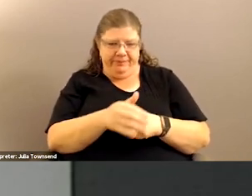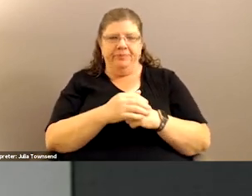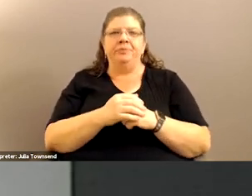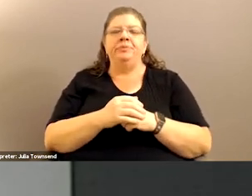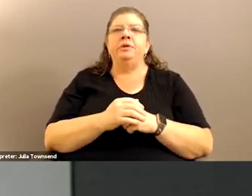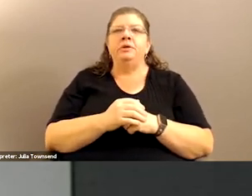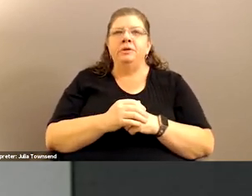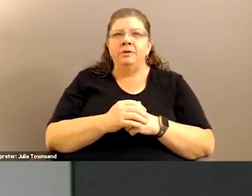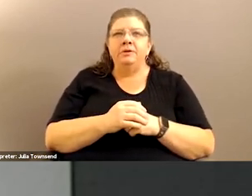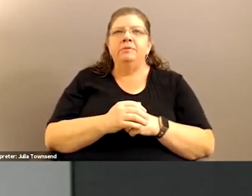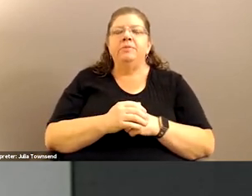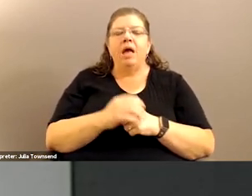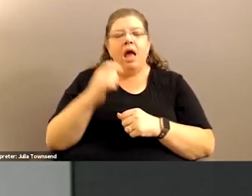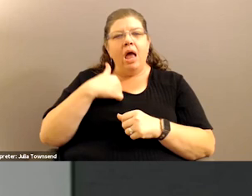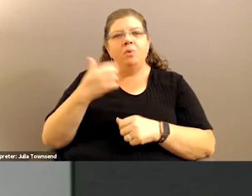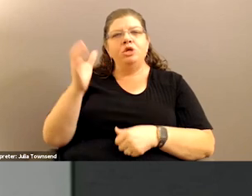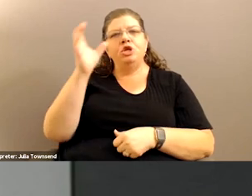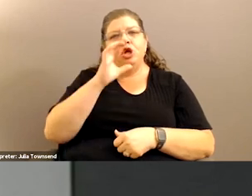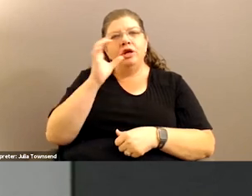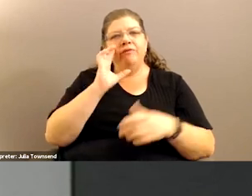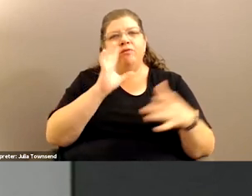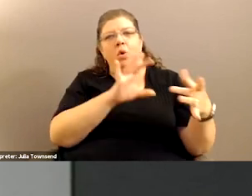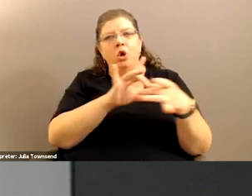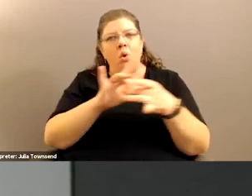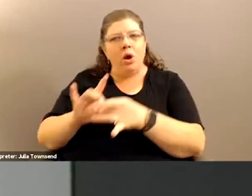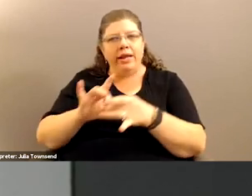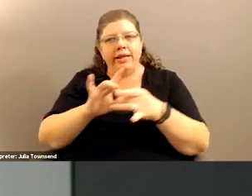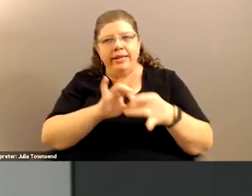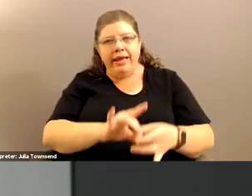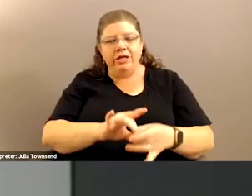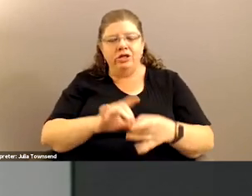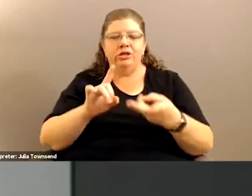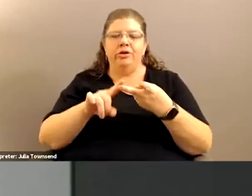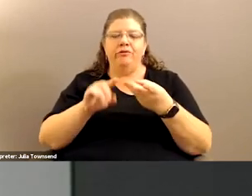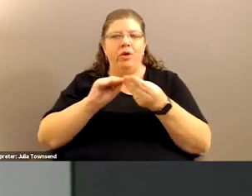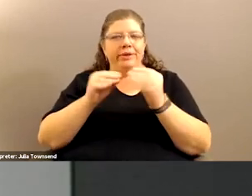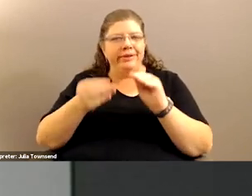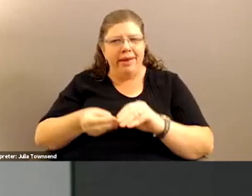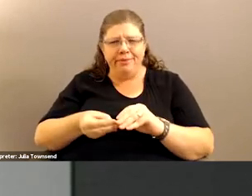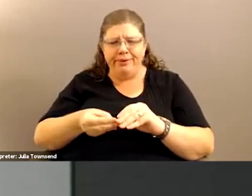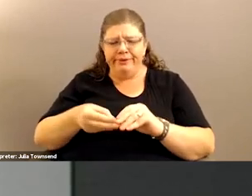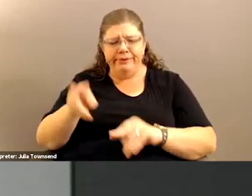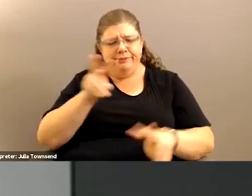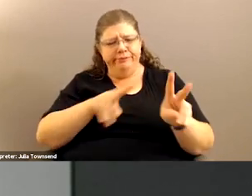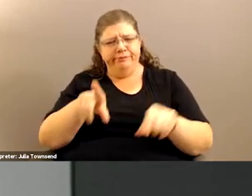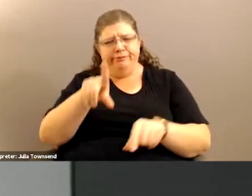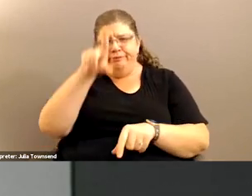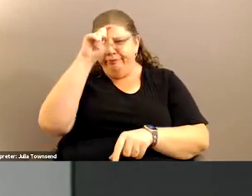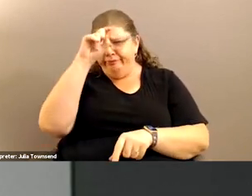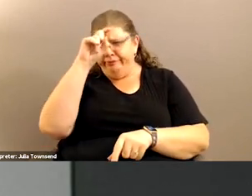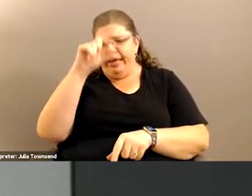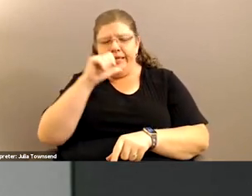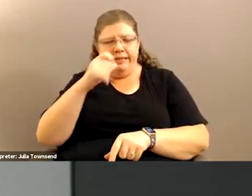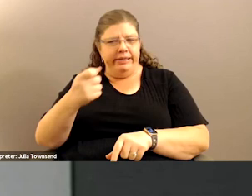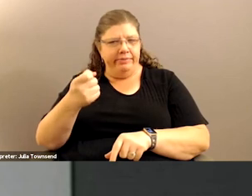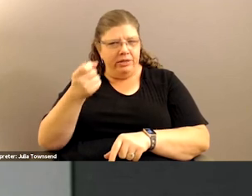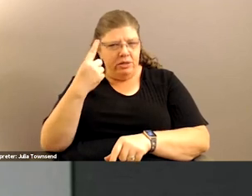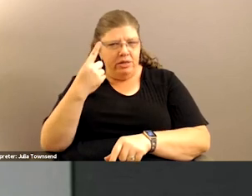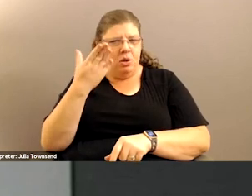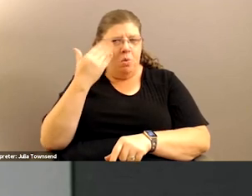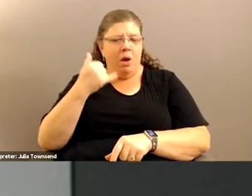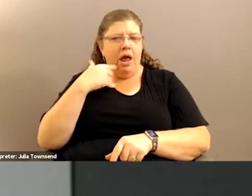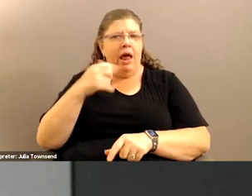i i was looking for the correlation i was looking for the numbers and it just did not make sense to me so that's why i was asking